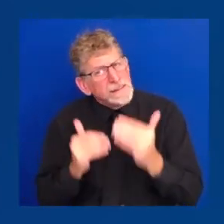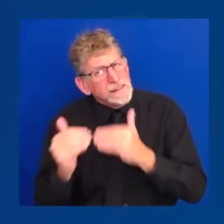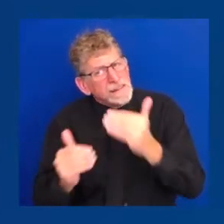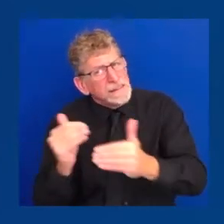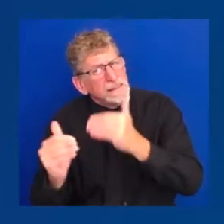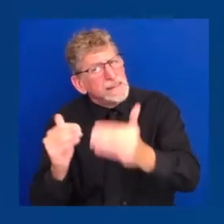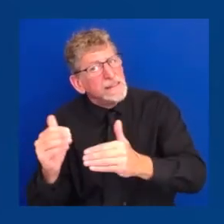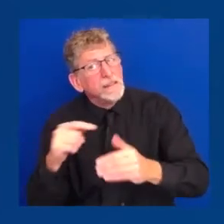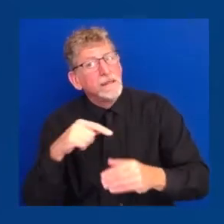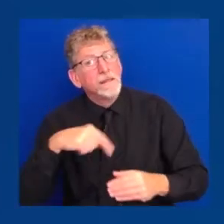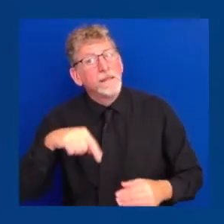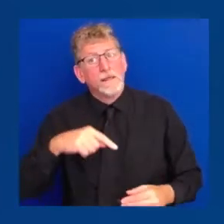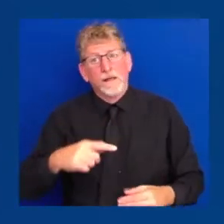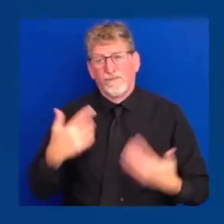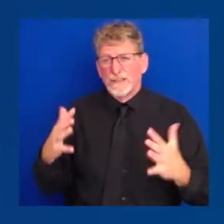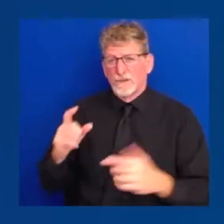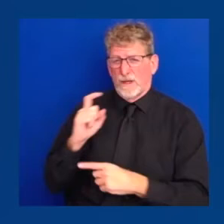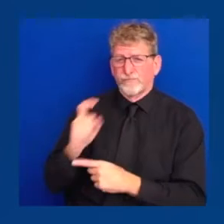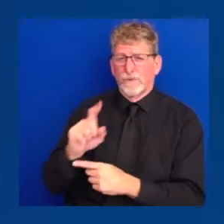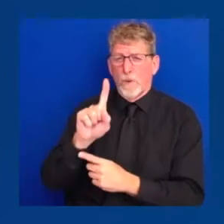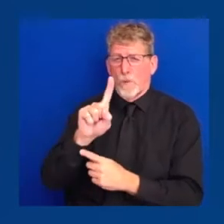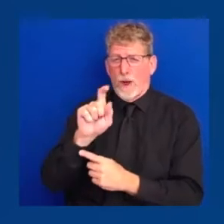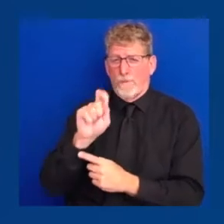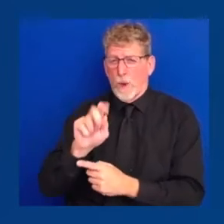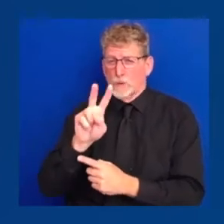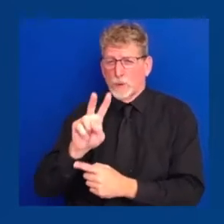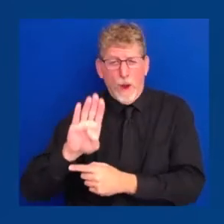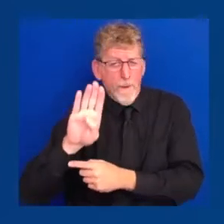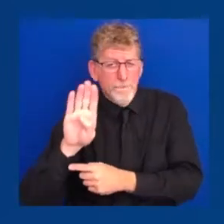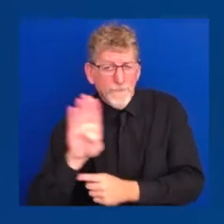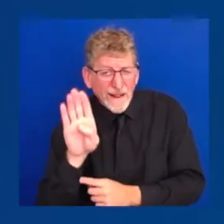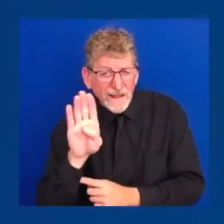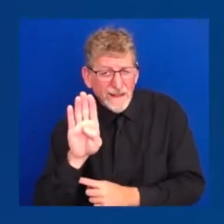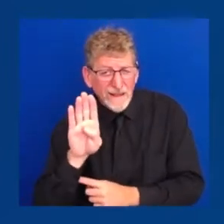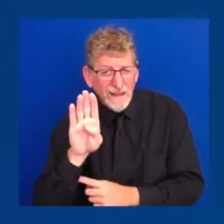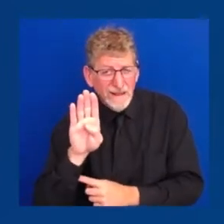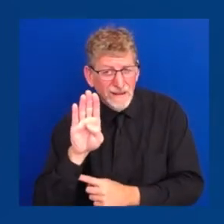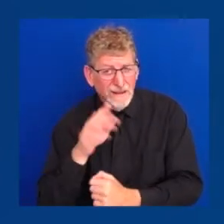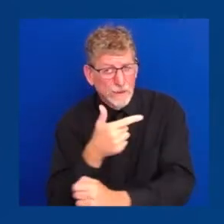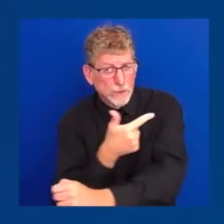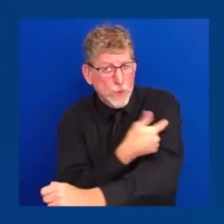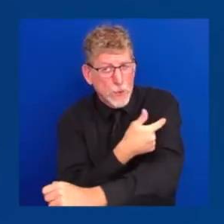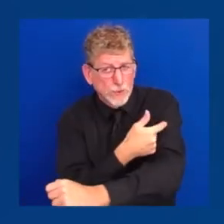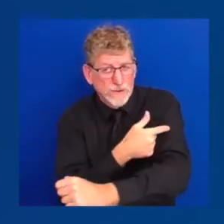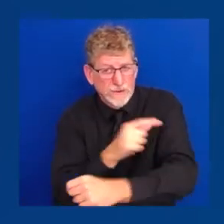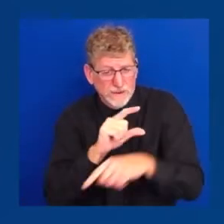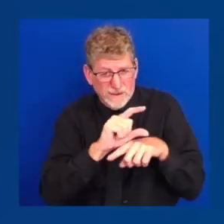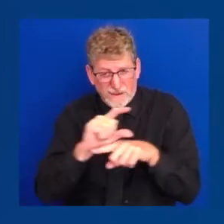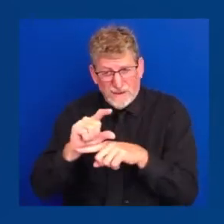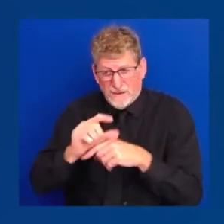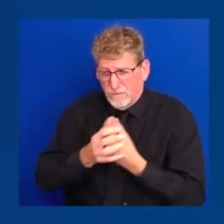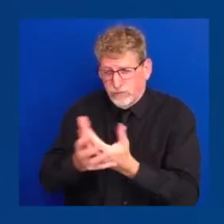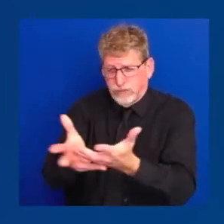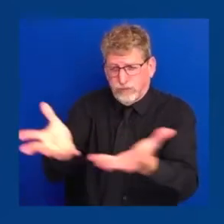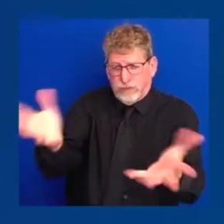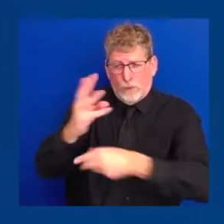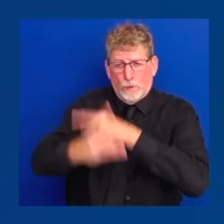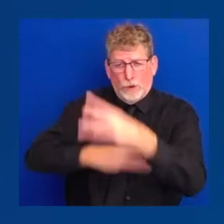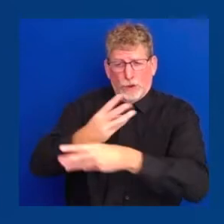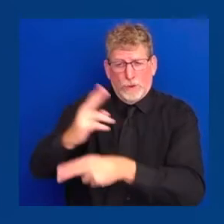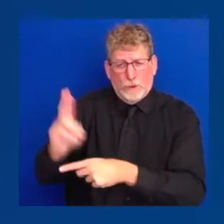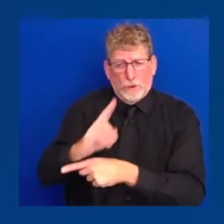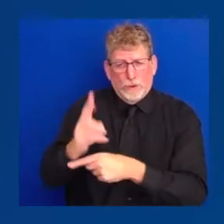world. In fact, we've already shipped 480 million doses in total to 112